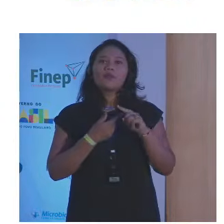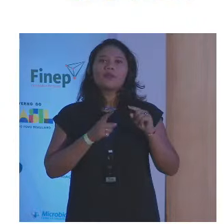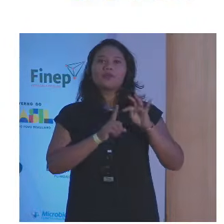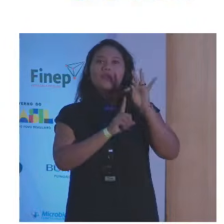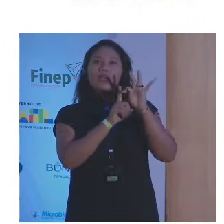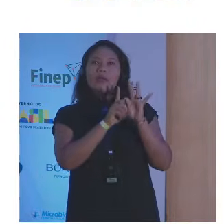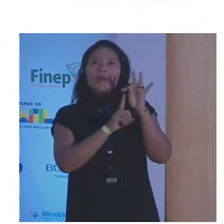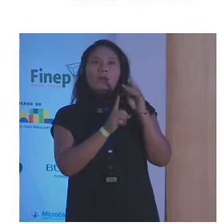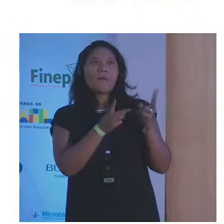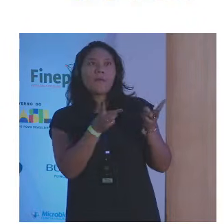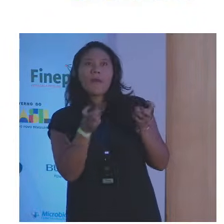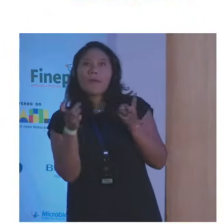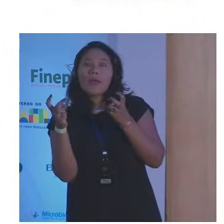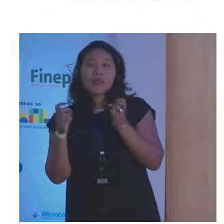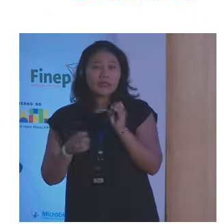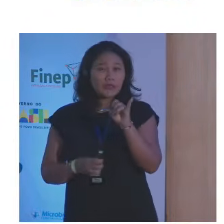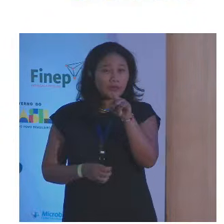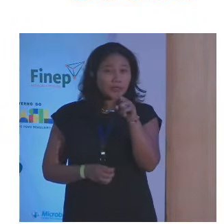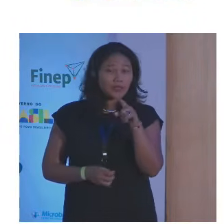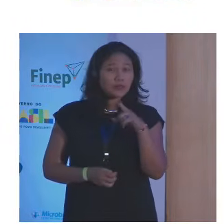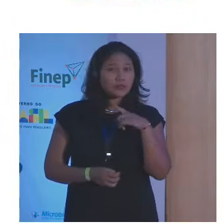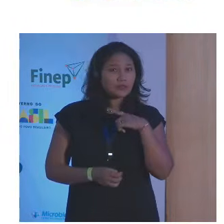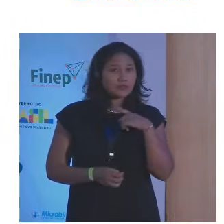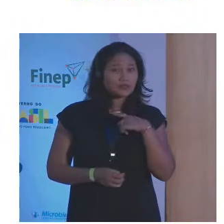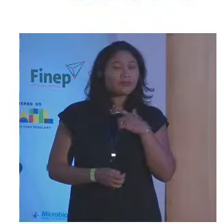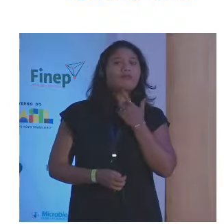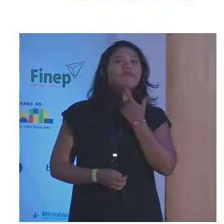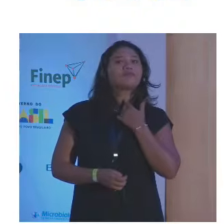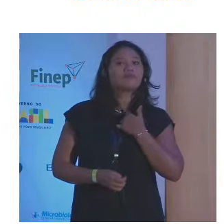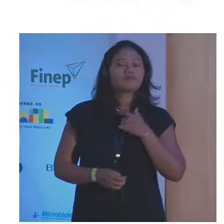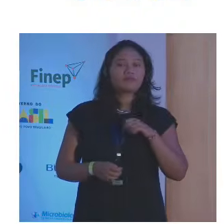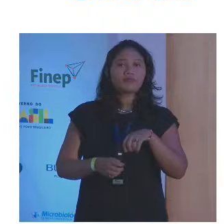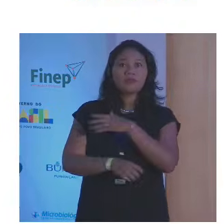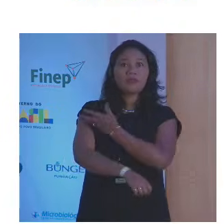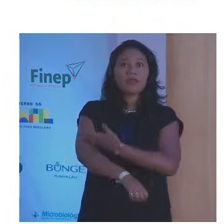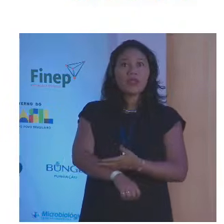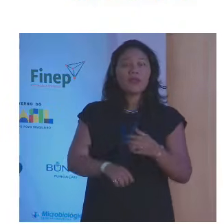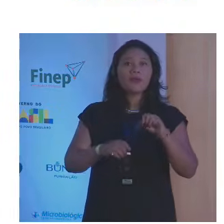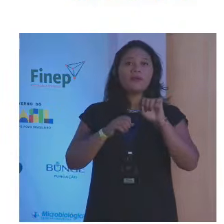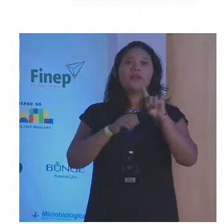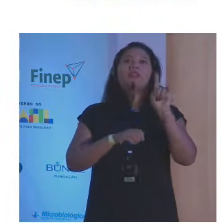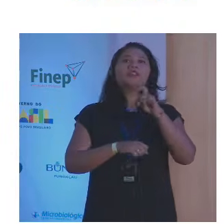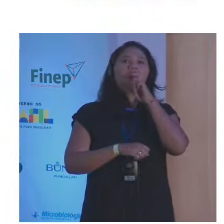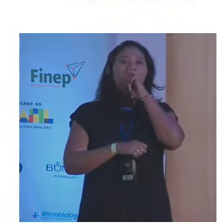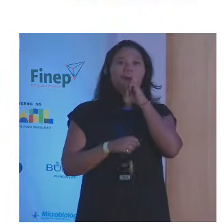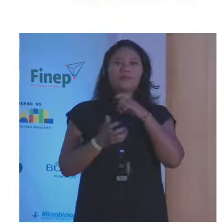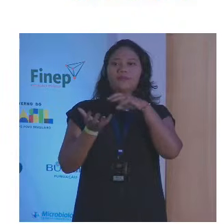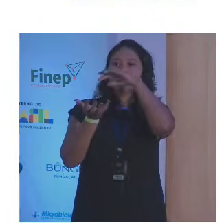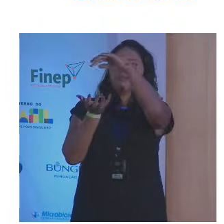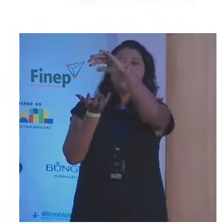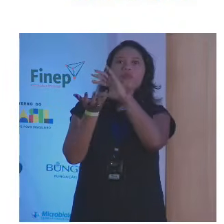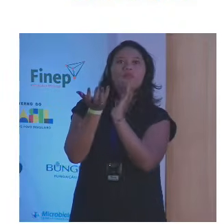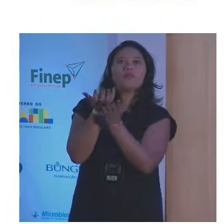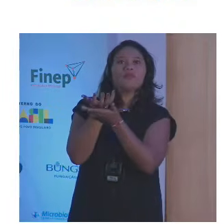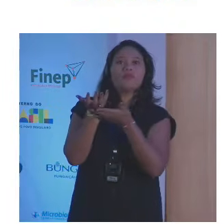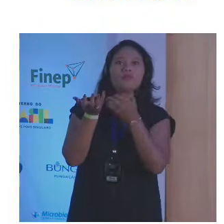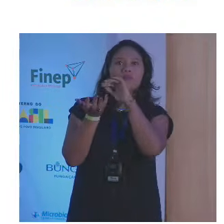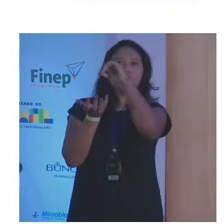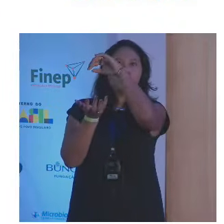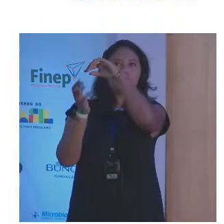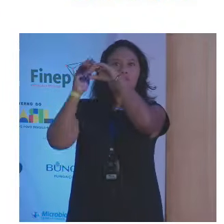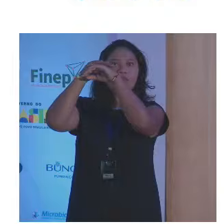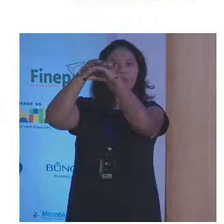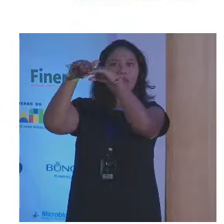adding the white ocean, which is the ice coverage, velocity. And if you're brave enough, you go to the green